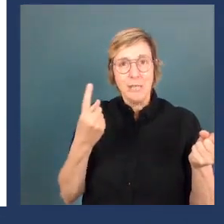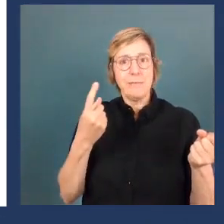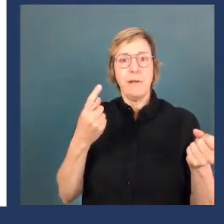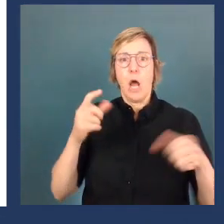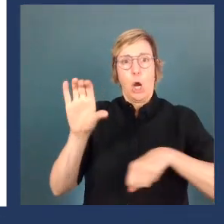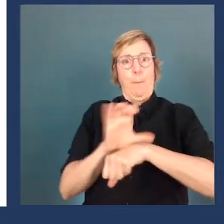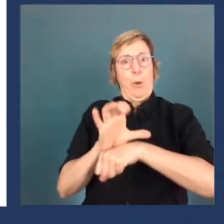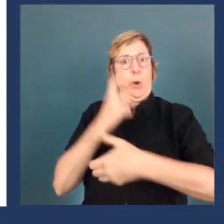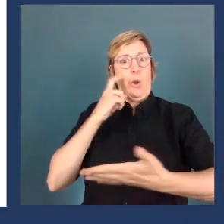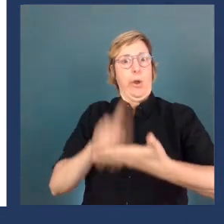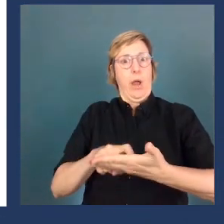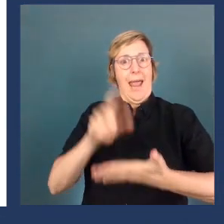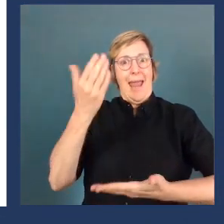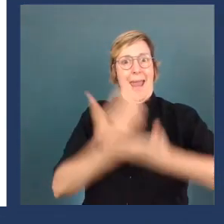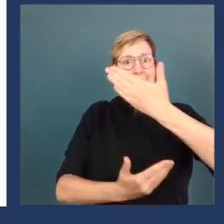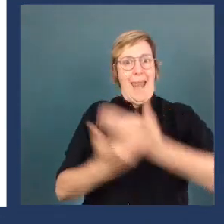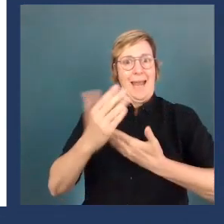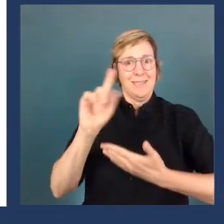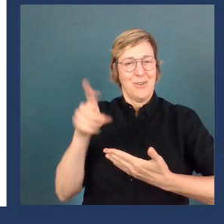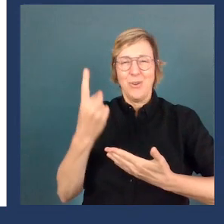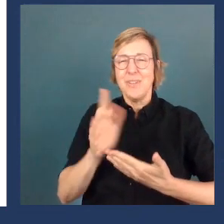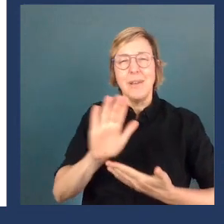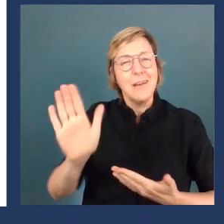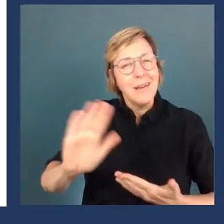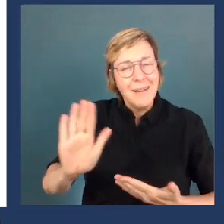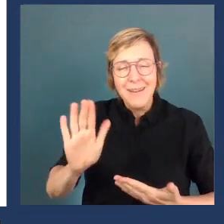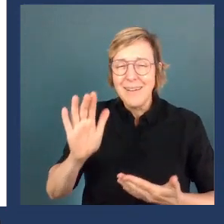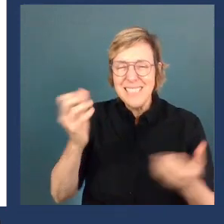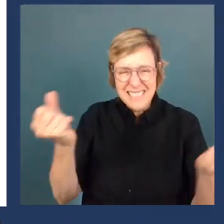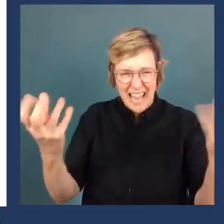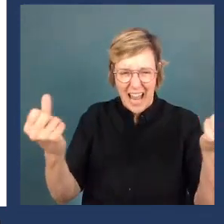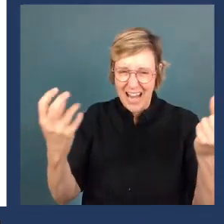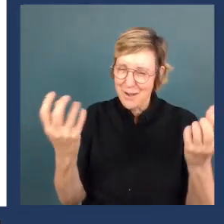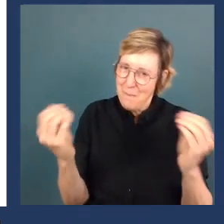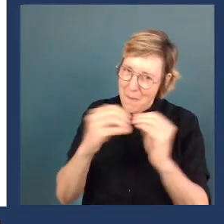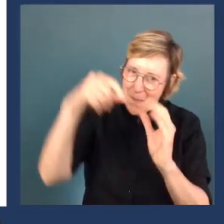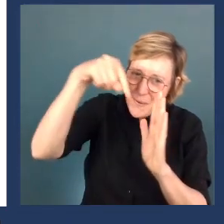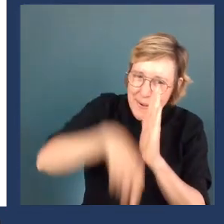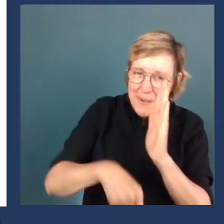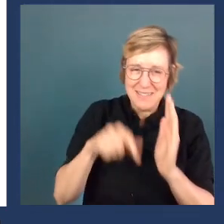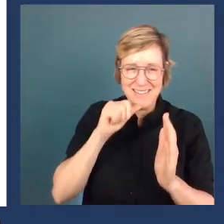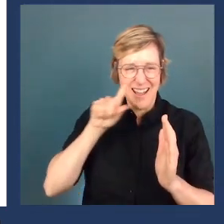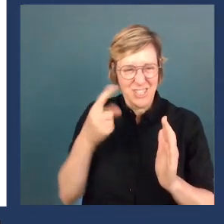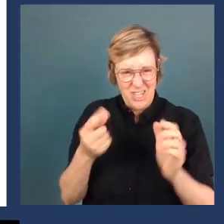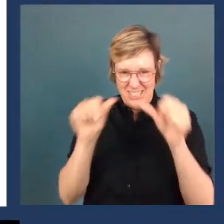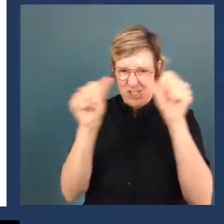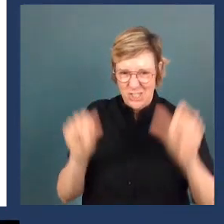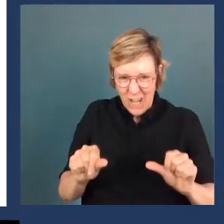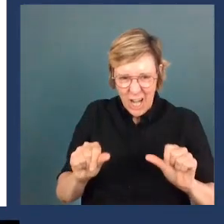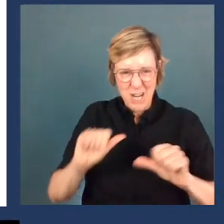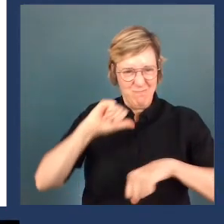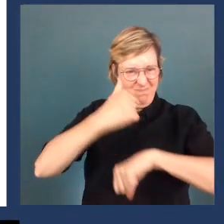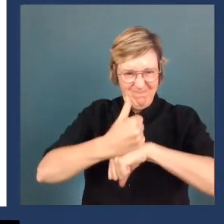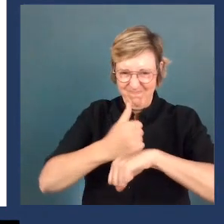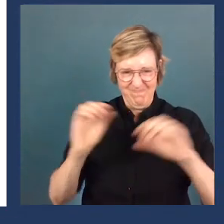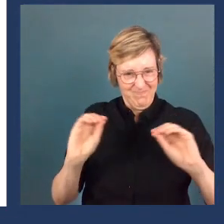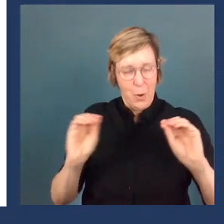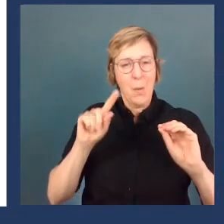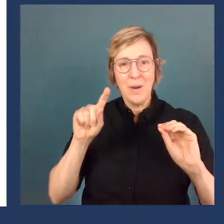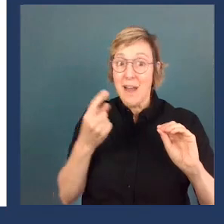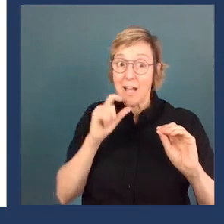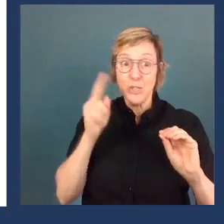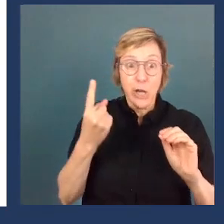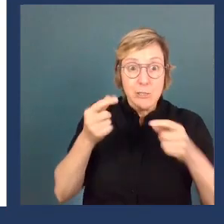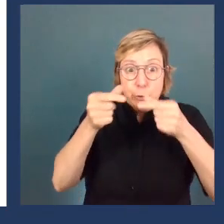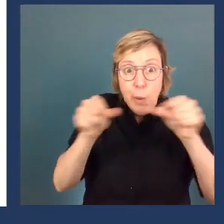tracking hands. Sign language is so much more than just hand shapes. And it's not just about grammar and vocabulary either.